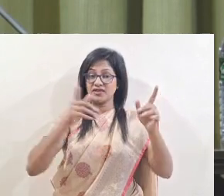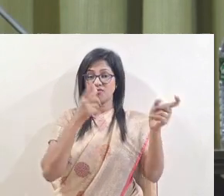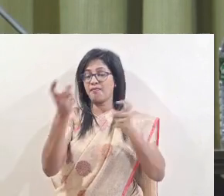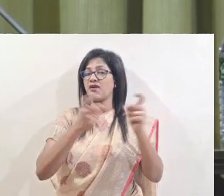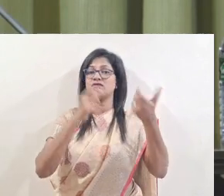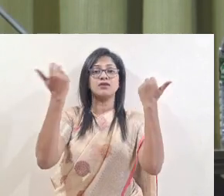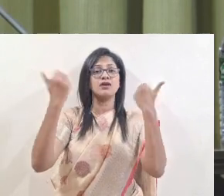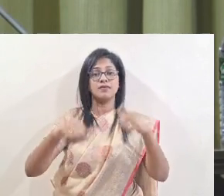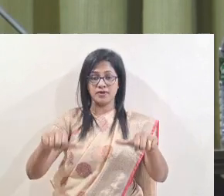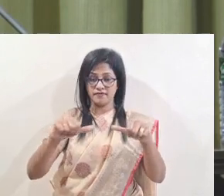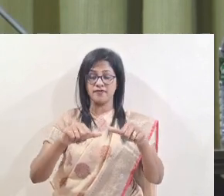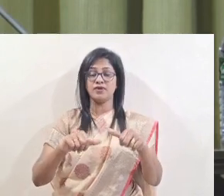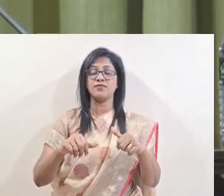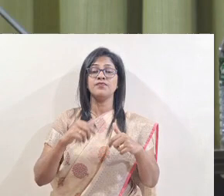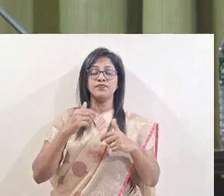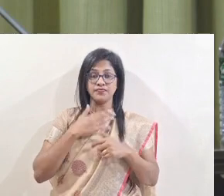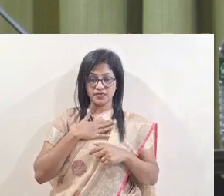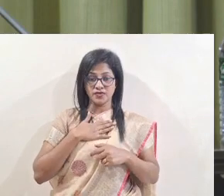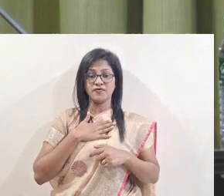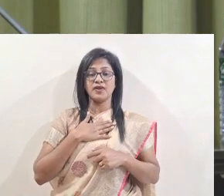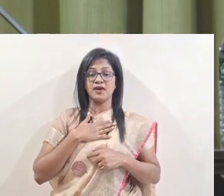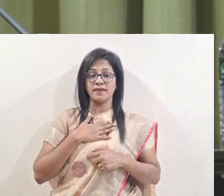Yes. So we have got to find out